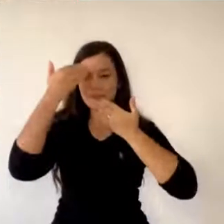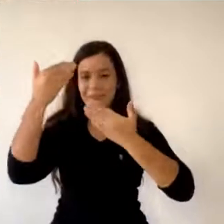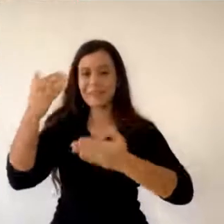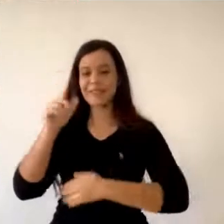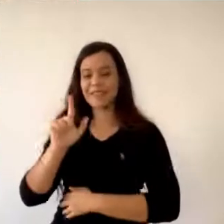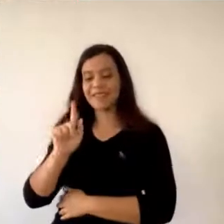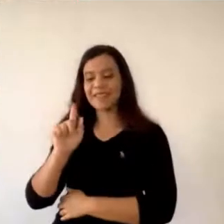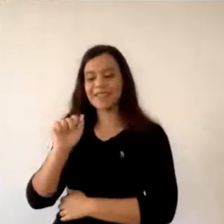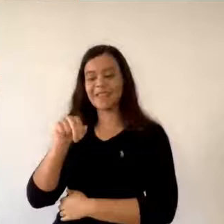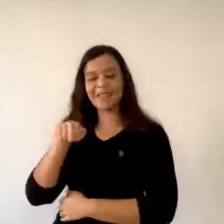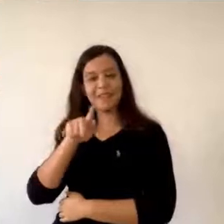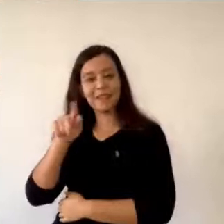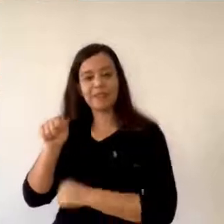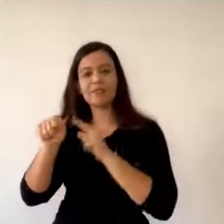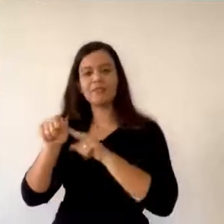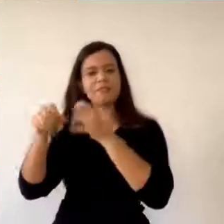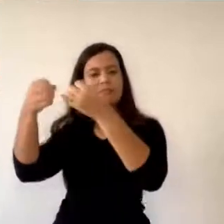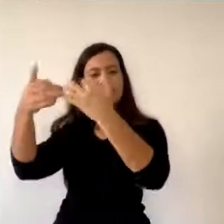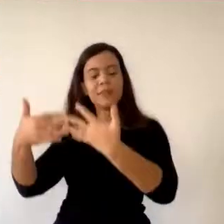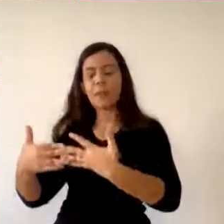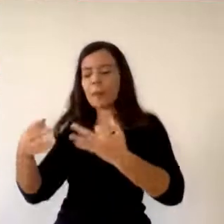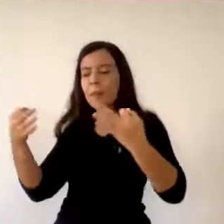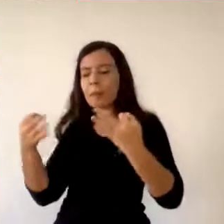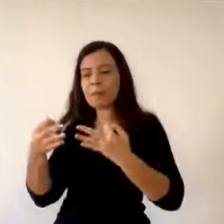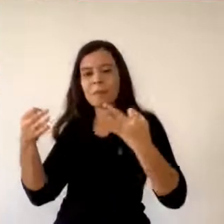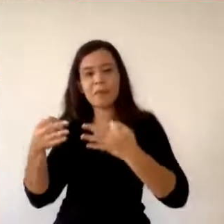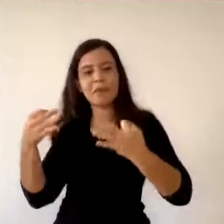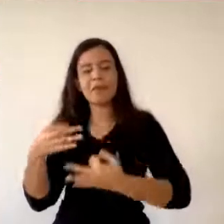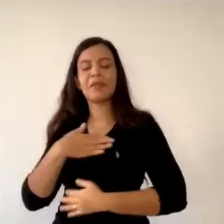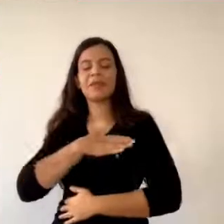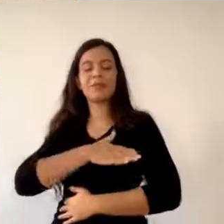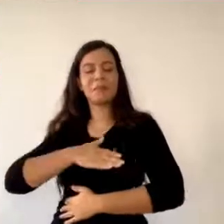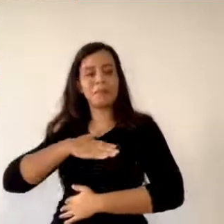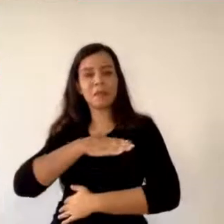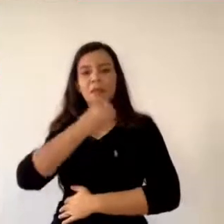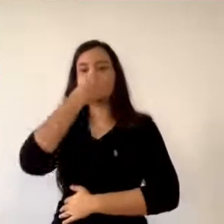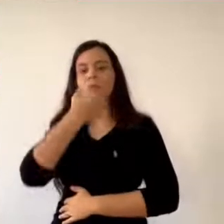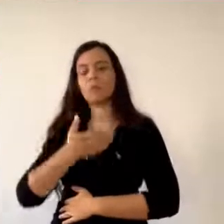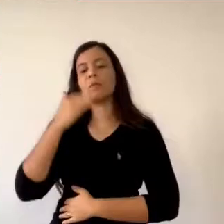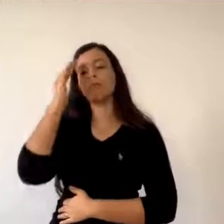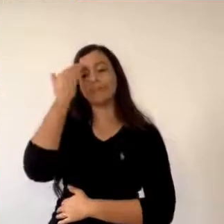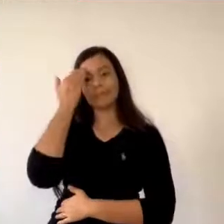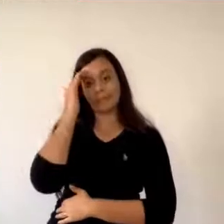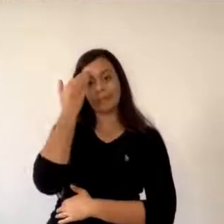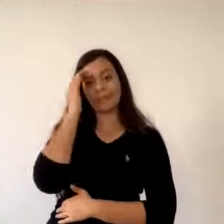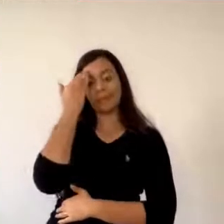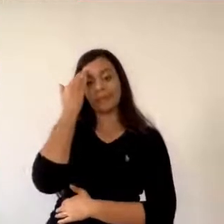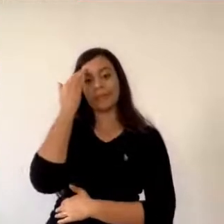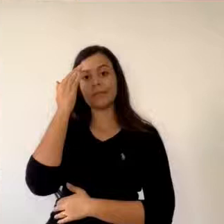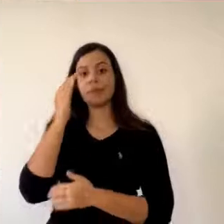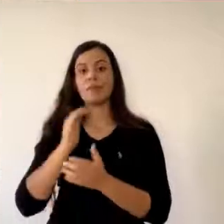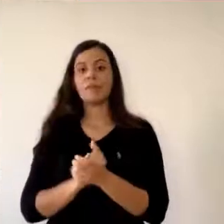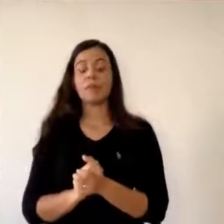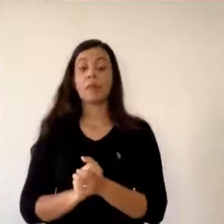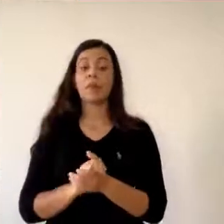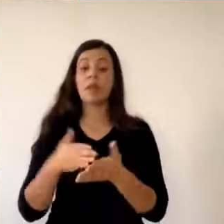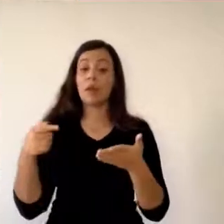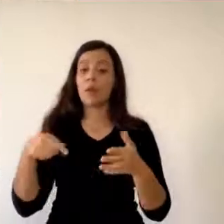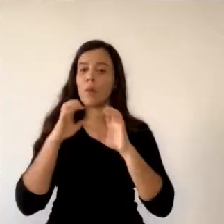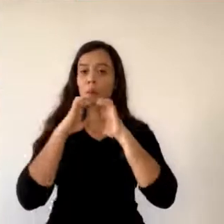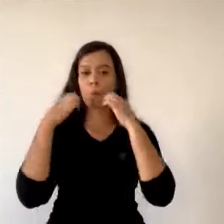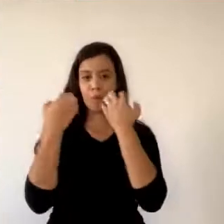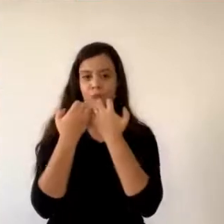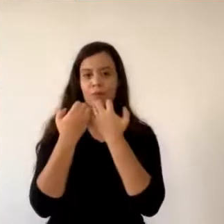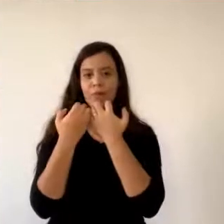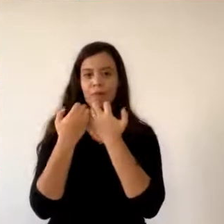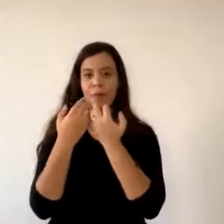women. Thank you, Ganza. Thank you. Your perspective is really good,